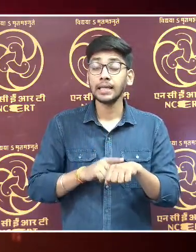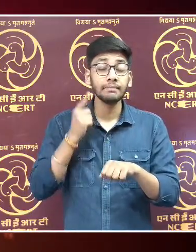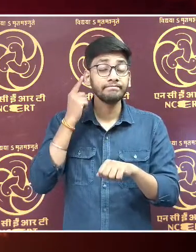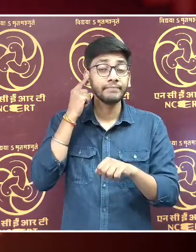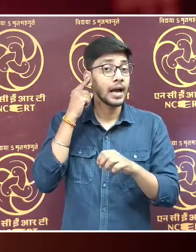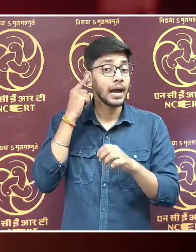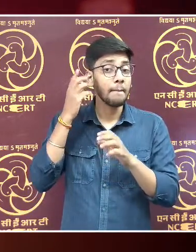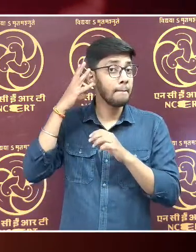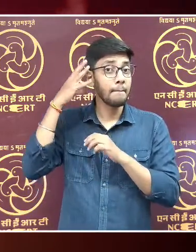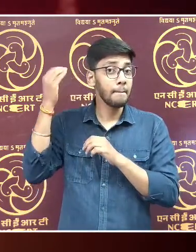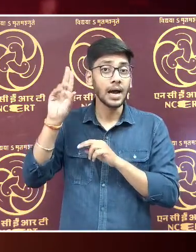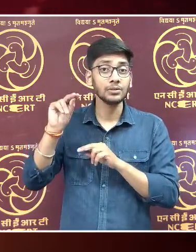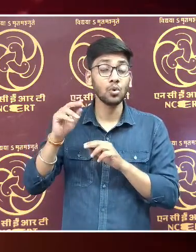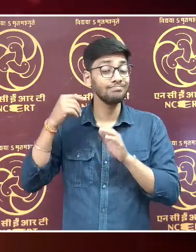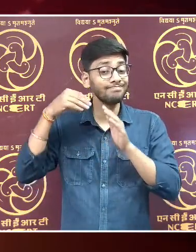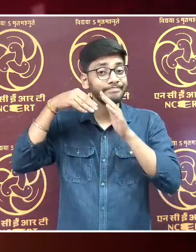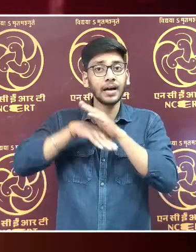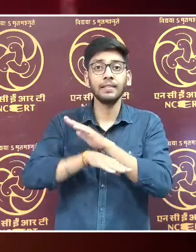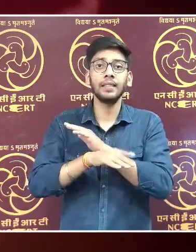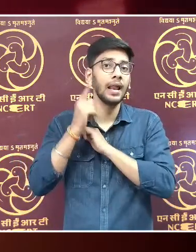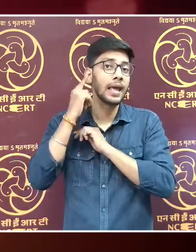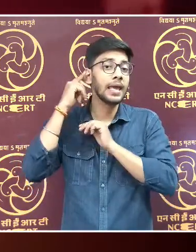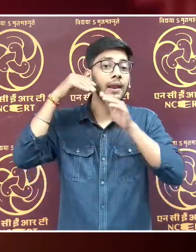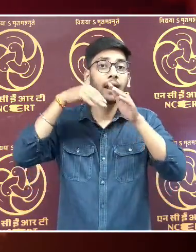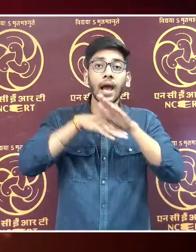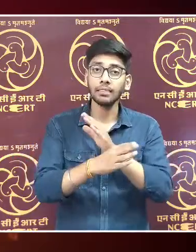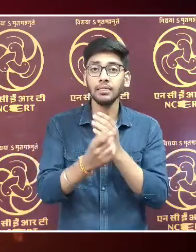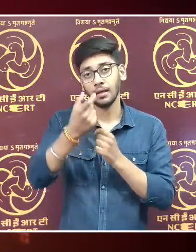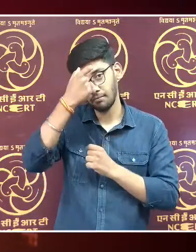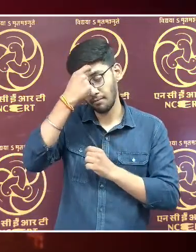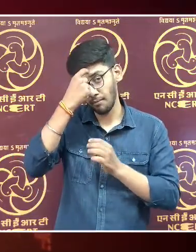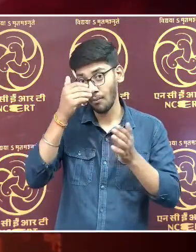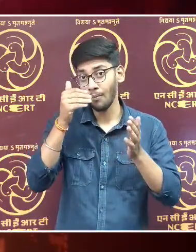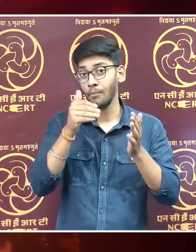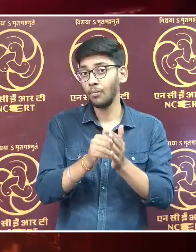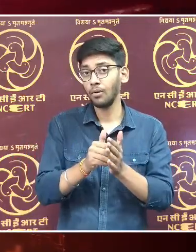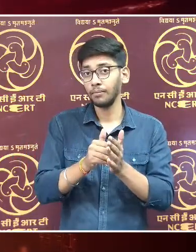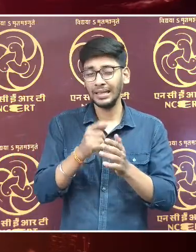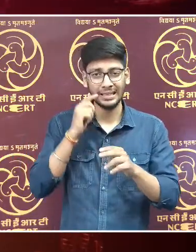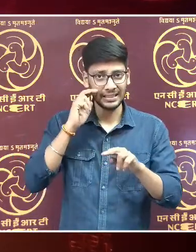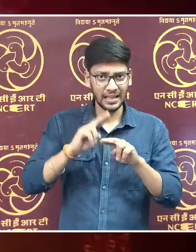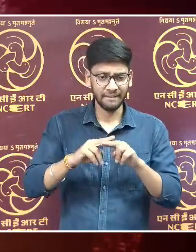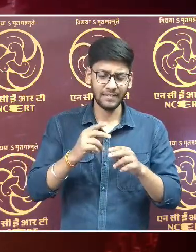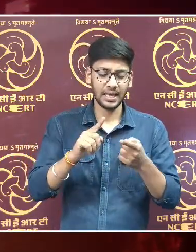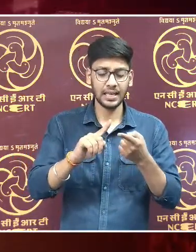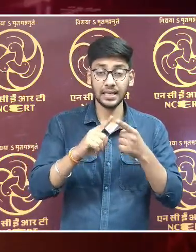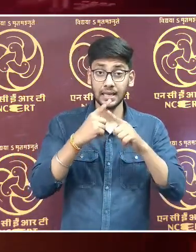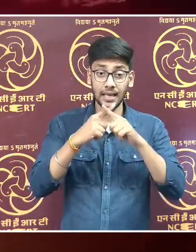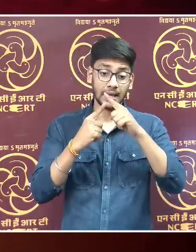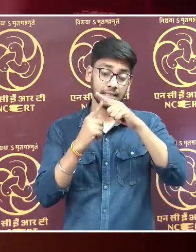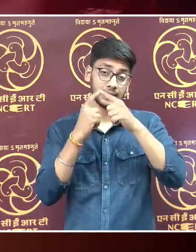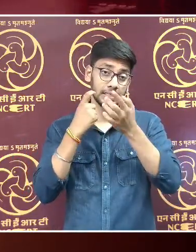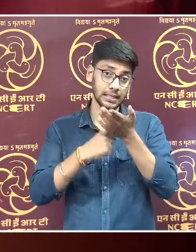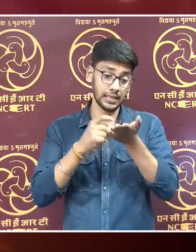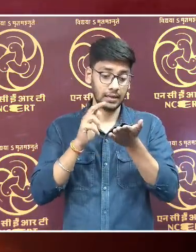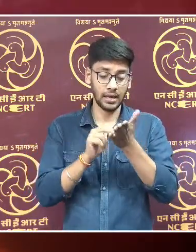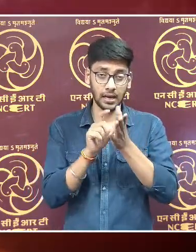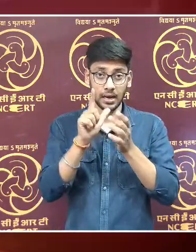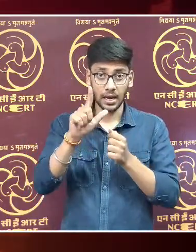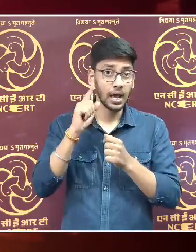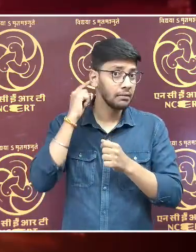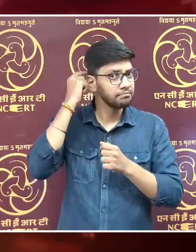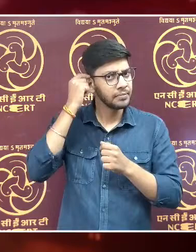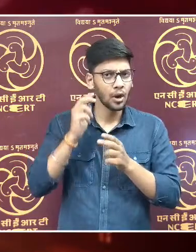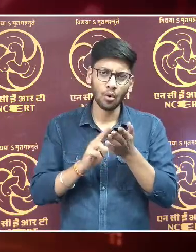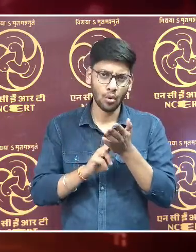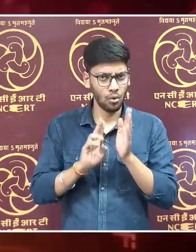If you see the hearing loss, if the external ear is normal, we cannot tell the child or a person will